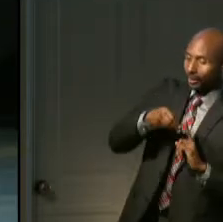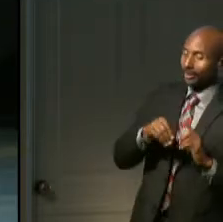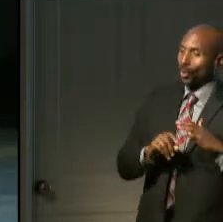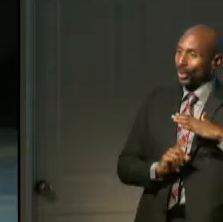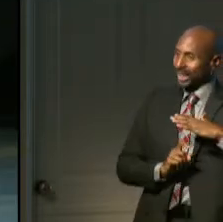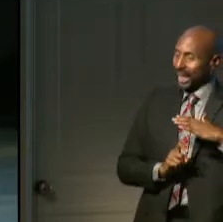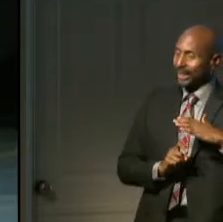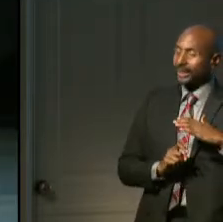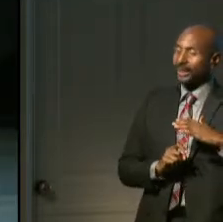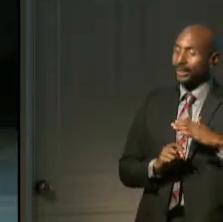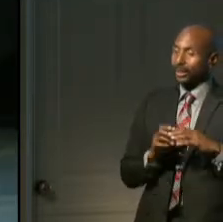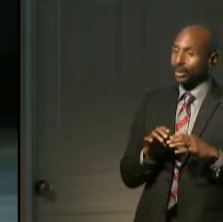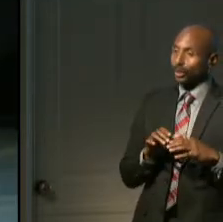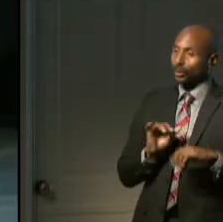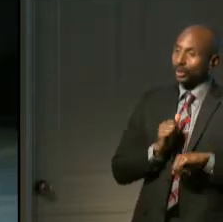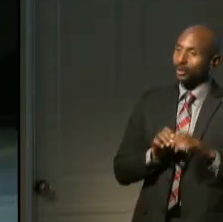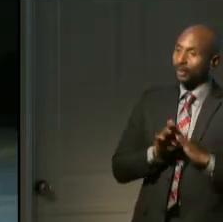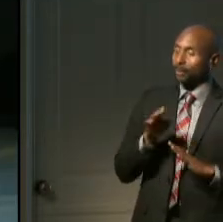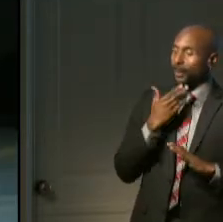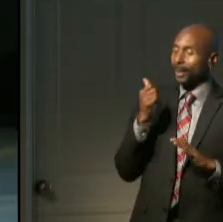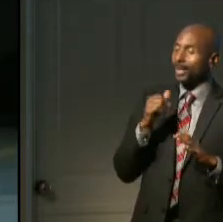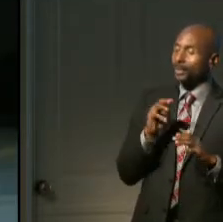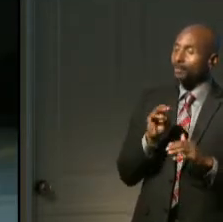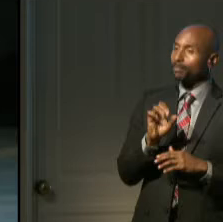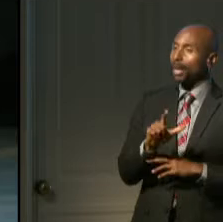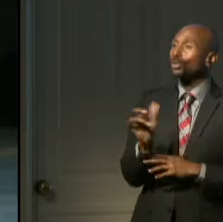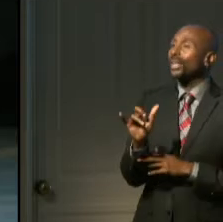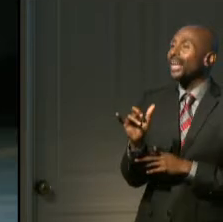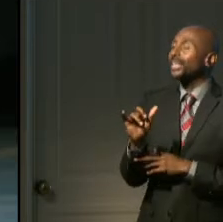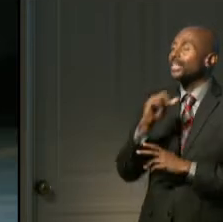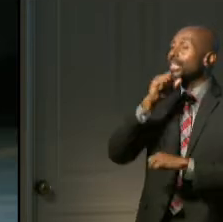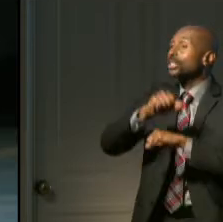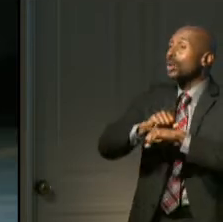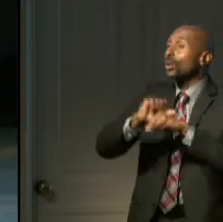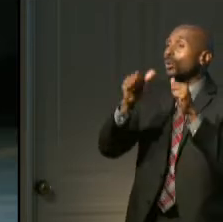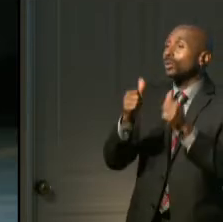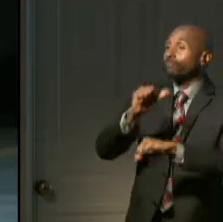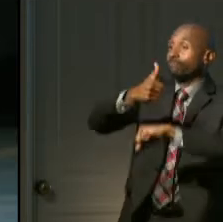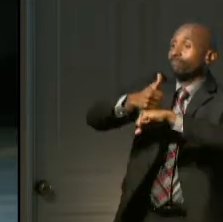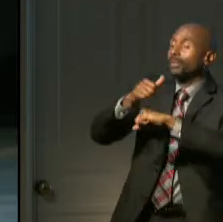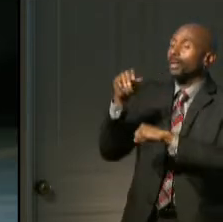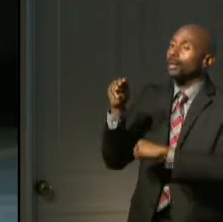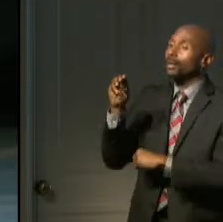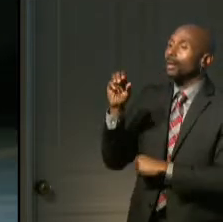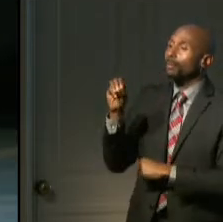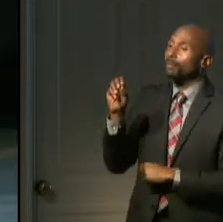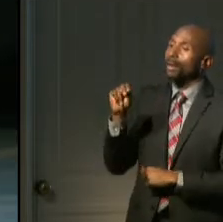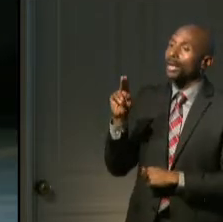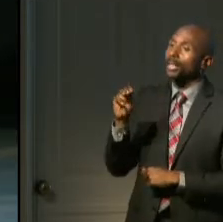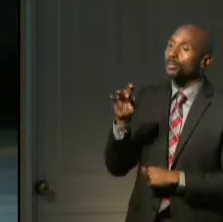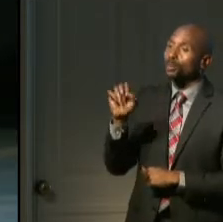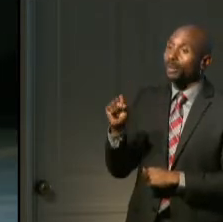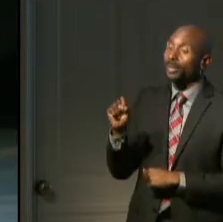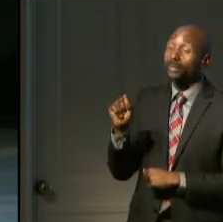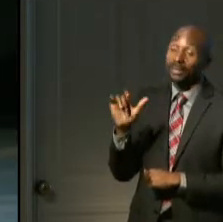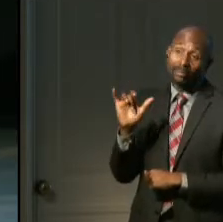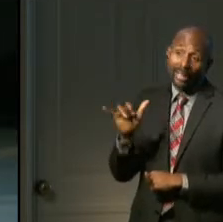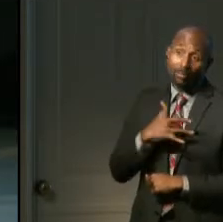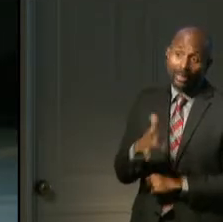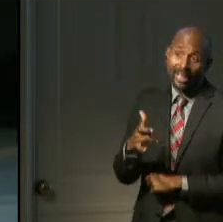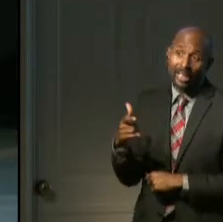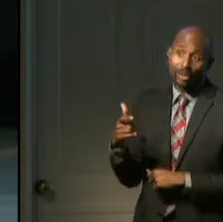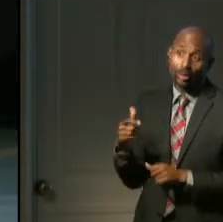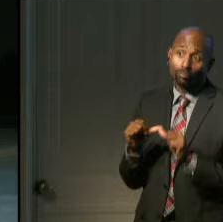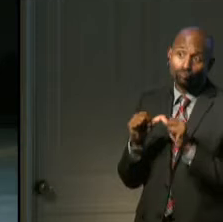as stone monuments, for example, are the things that are the most likely to last into the future. And